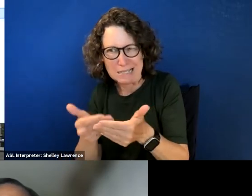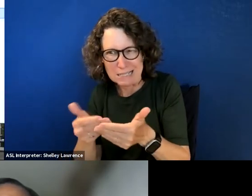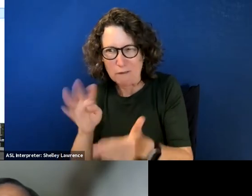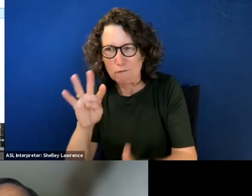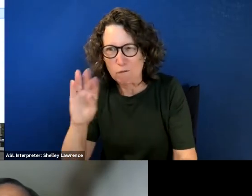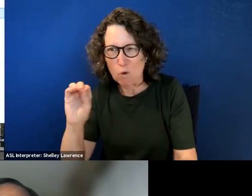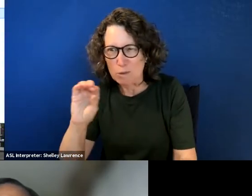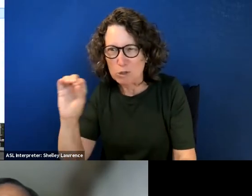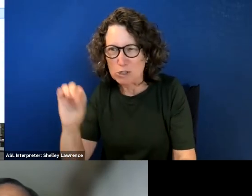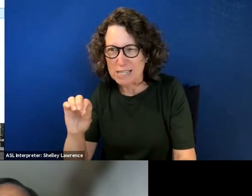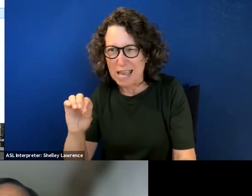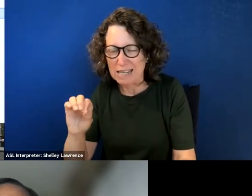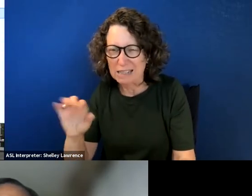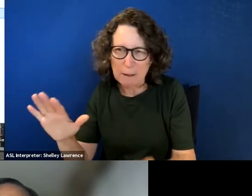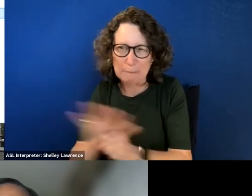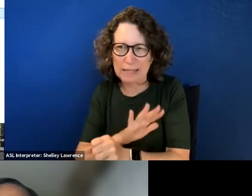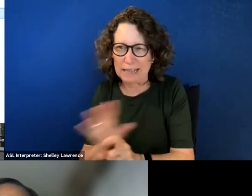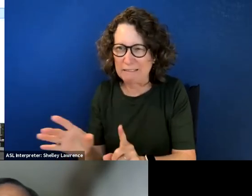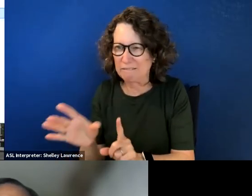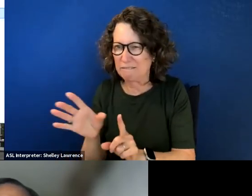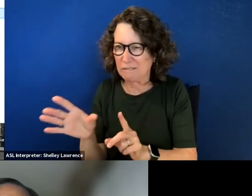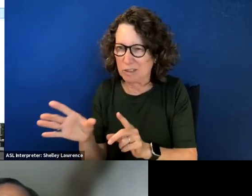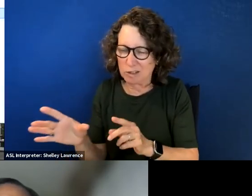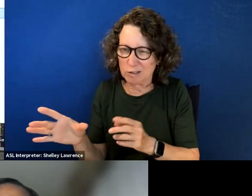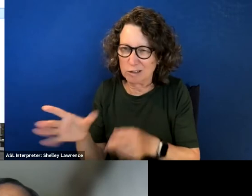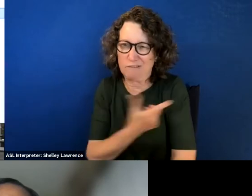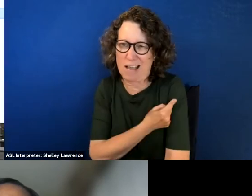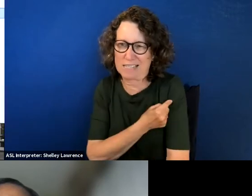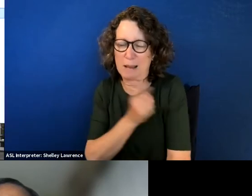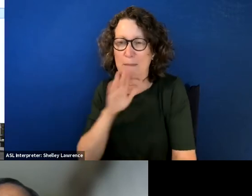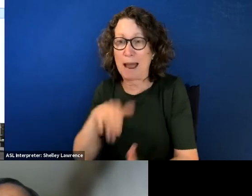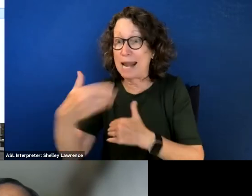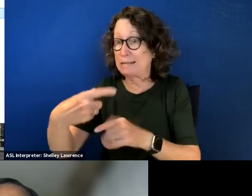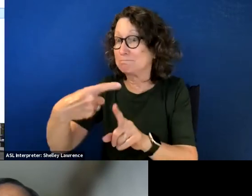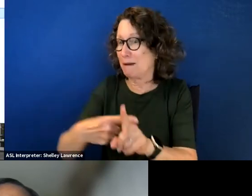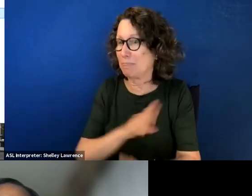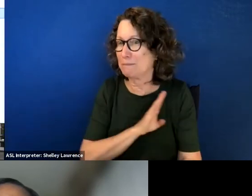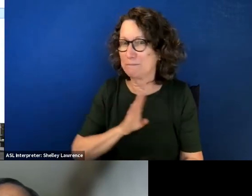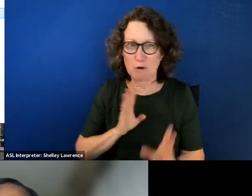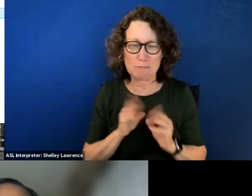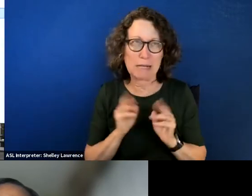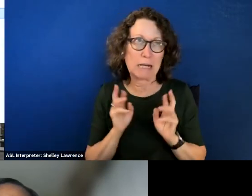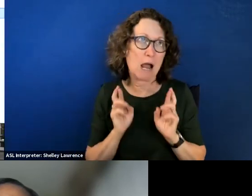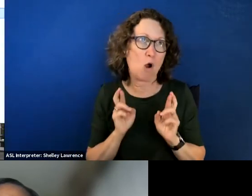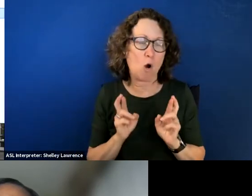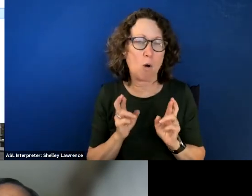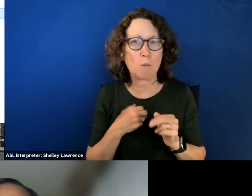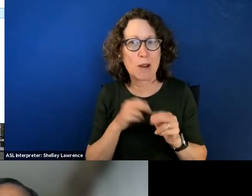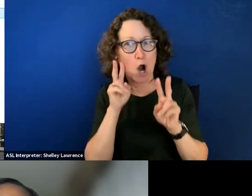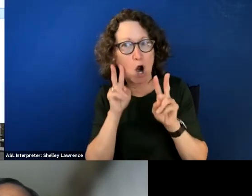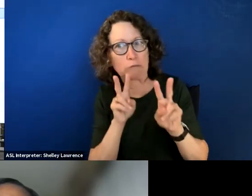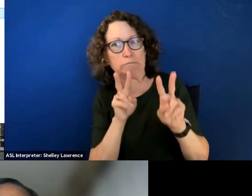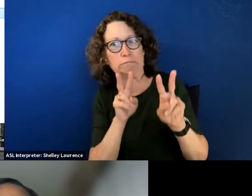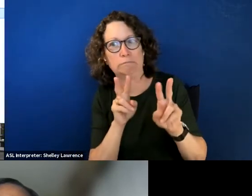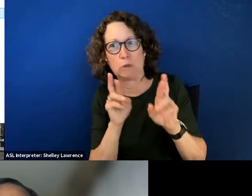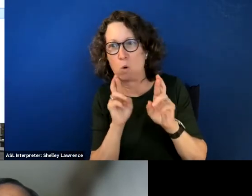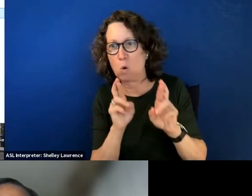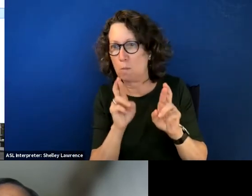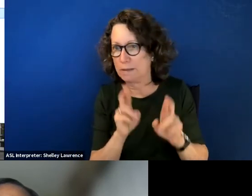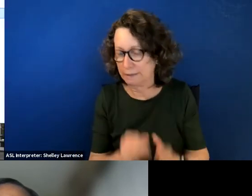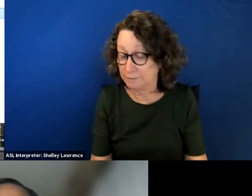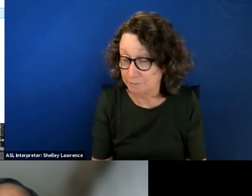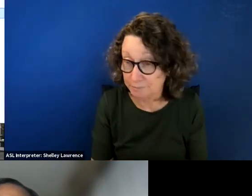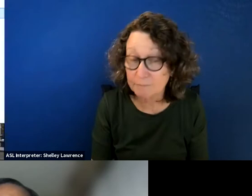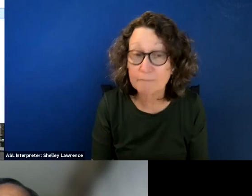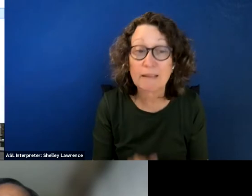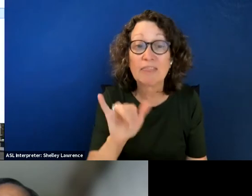40% completely vaccinated by our next board meeting, is what I would think. Hopefully, that's what we're looking for.